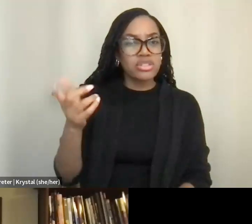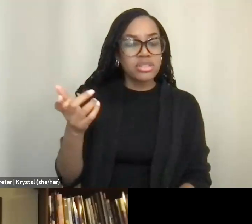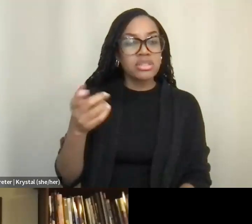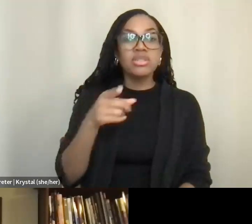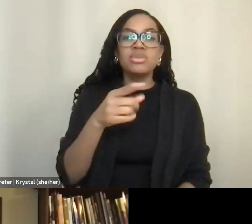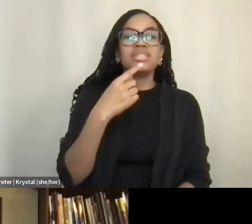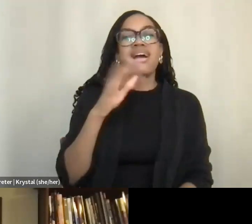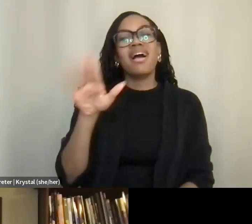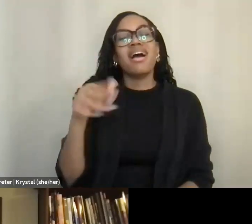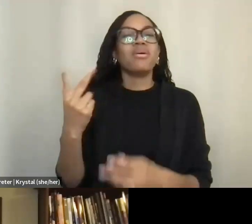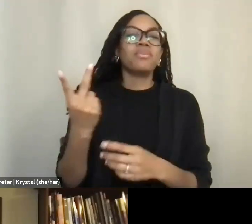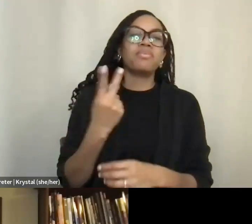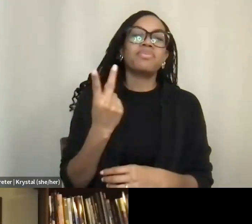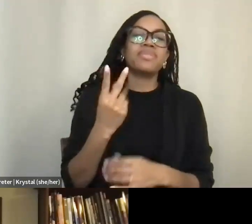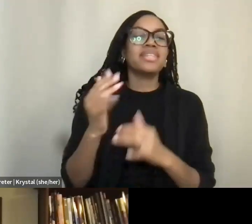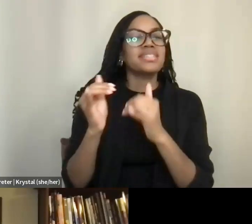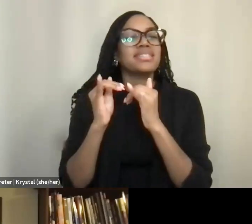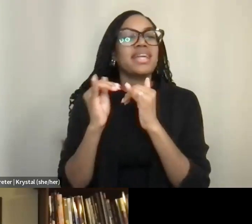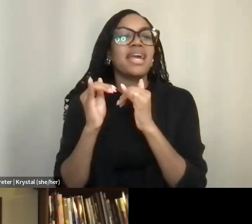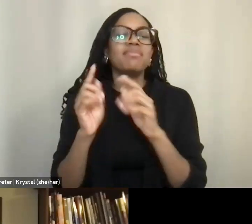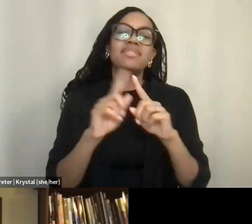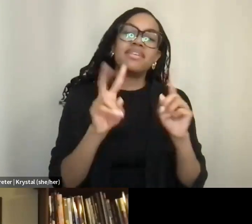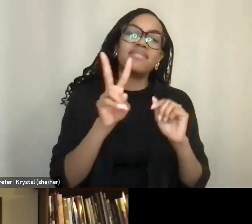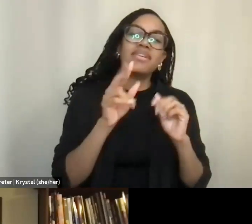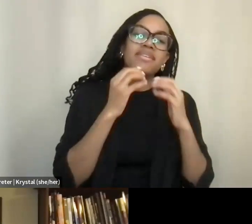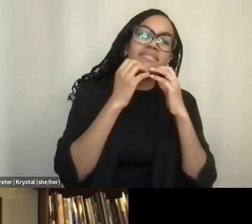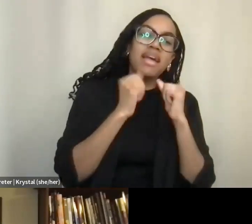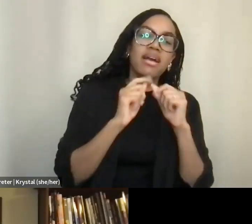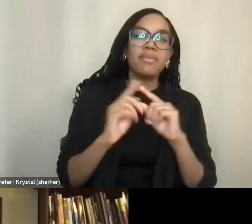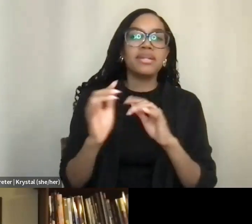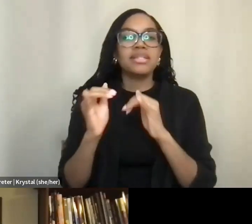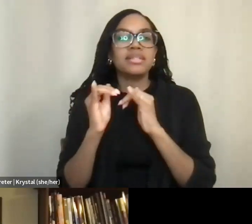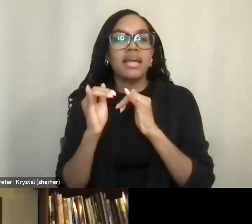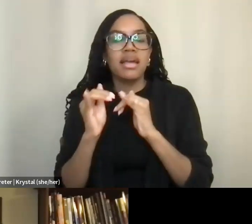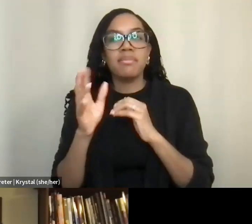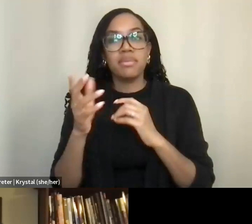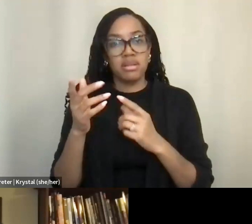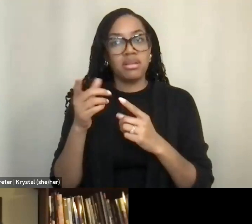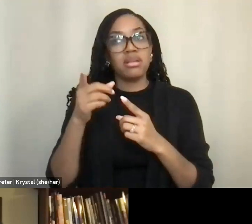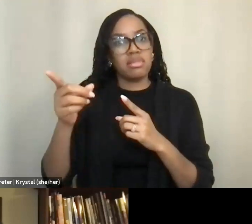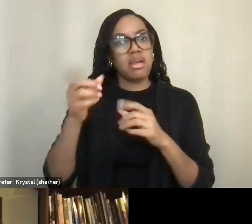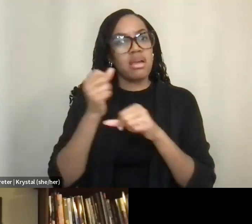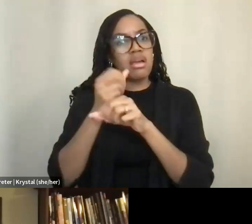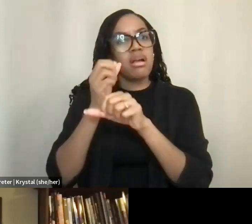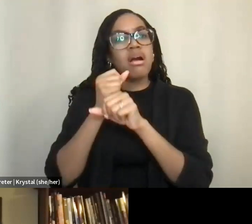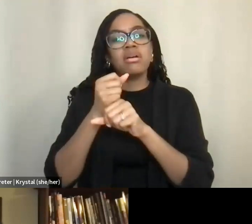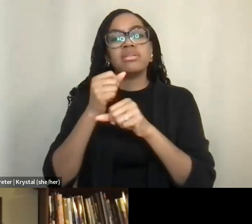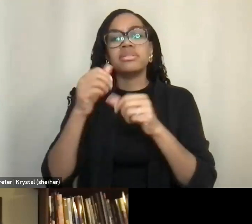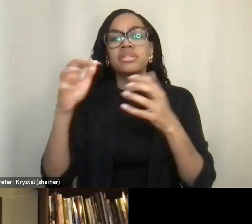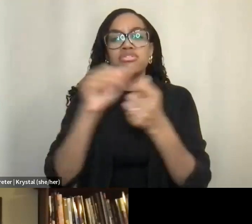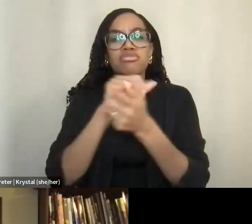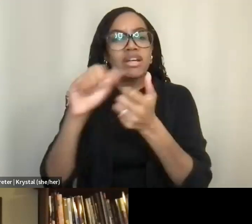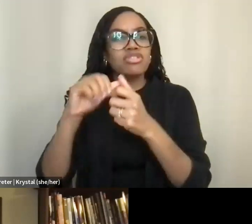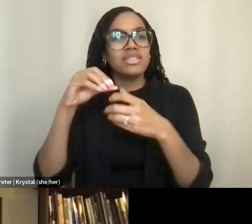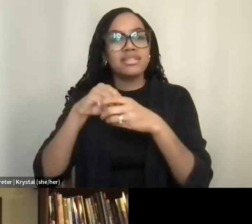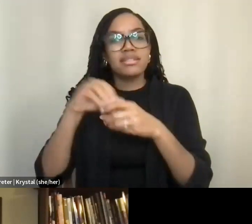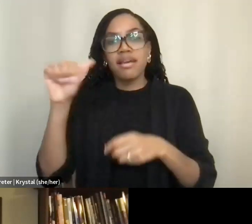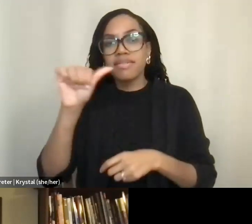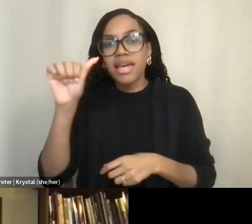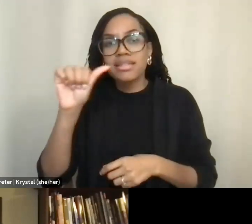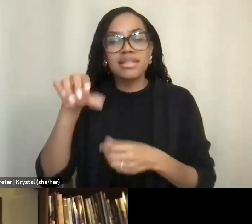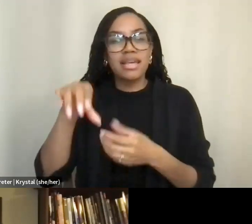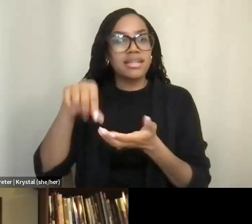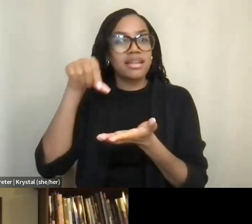Americans who died in Iraq and Afghanistan, no big deal. The people who lived there in much later